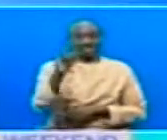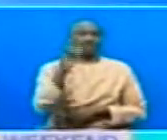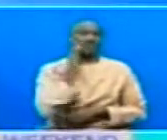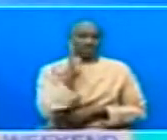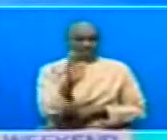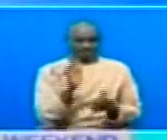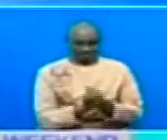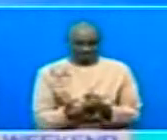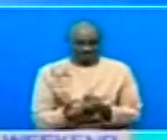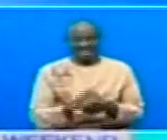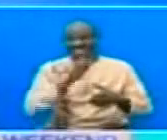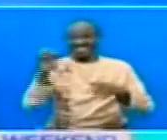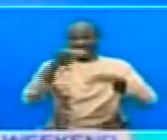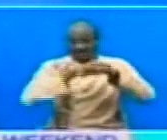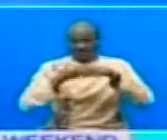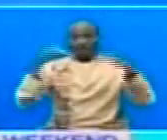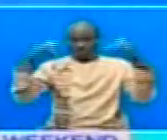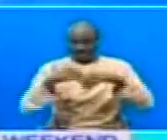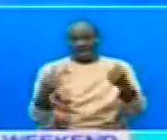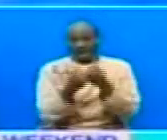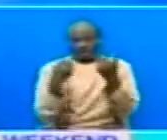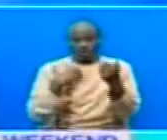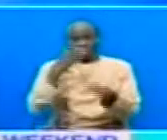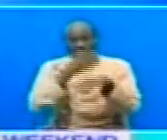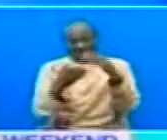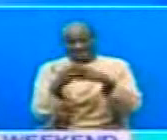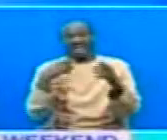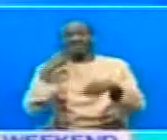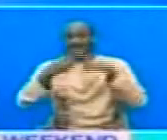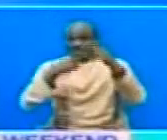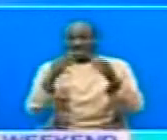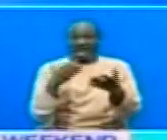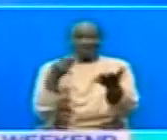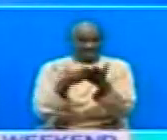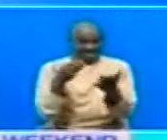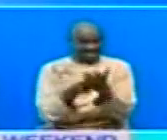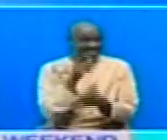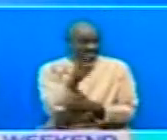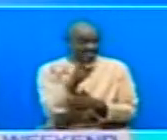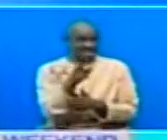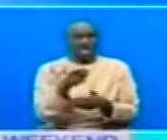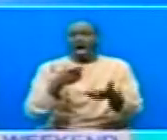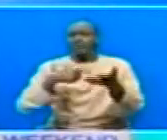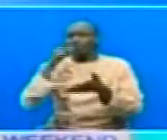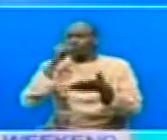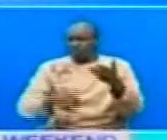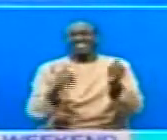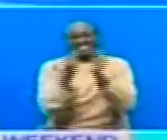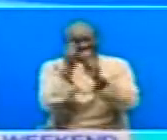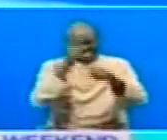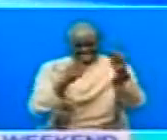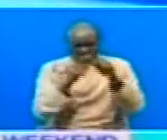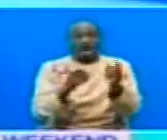Now, the third East Africa Community Retreat on Infrastructure Development and Financing has approved the 10-year